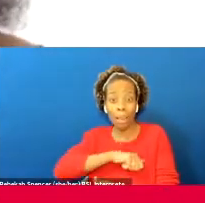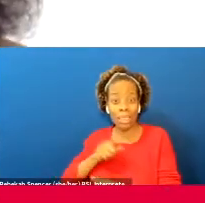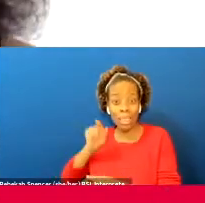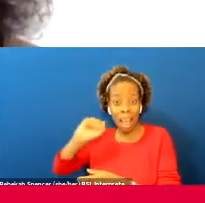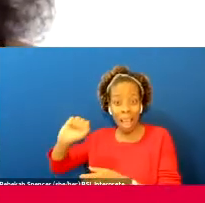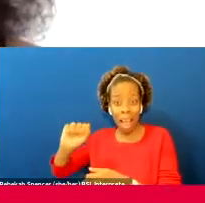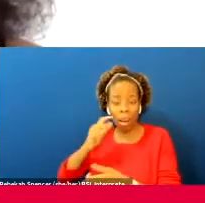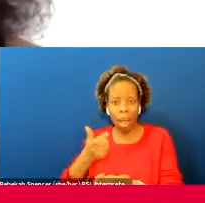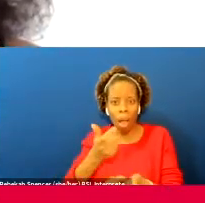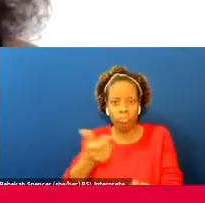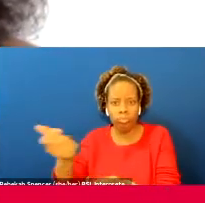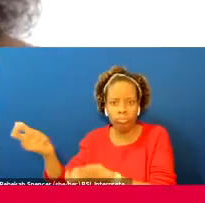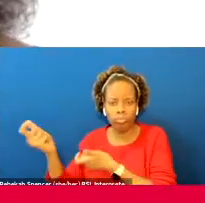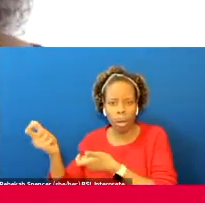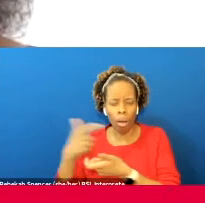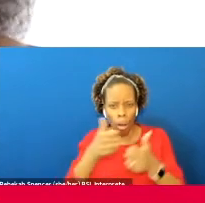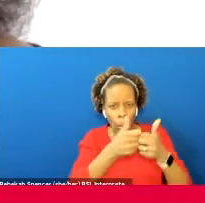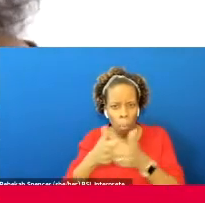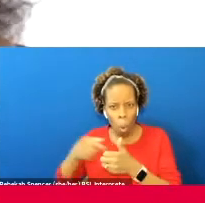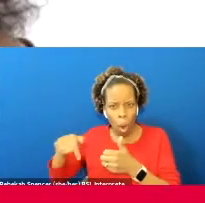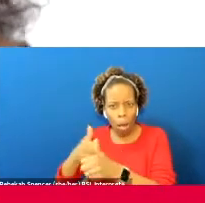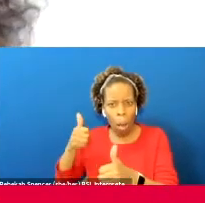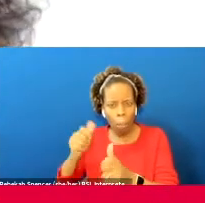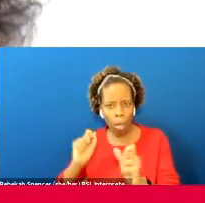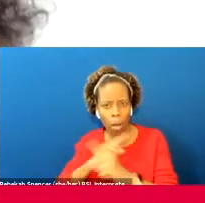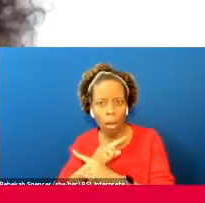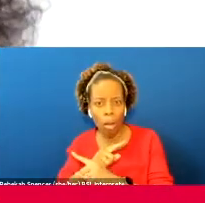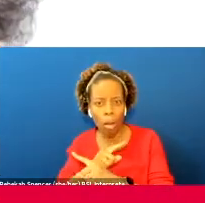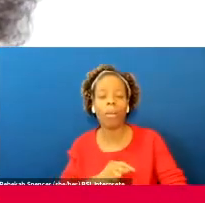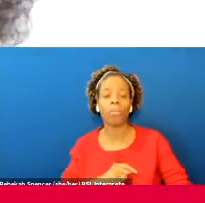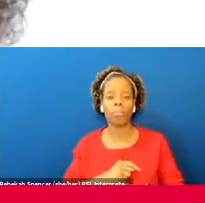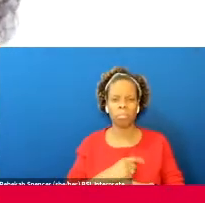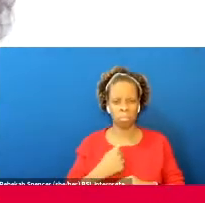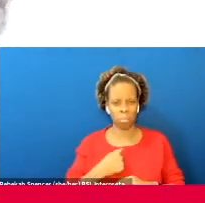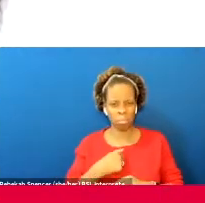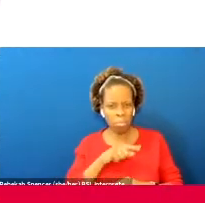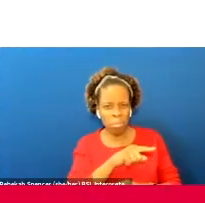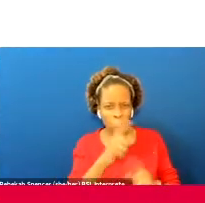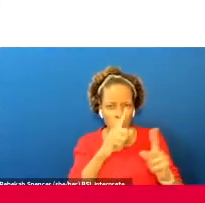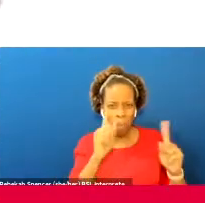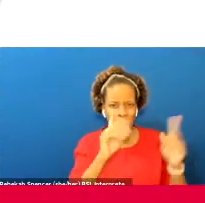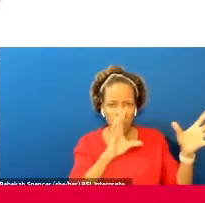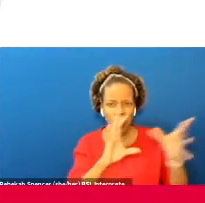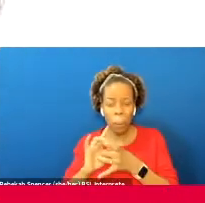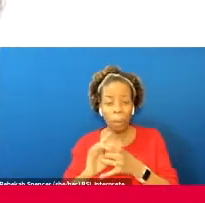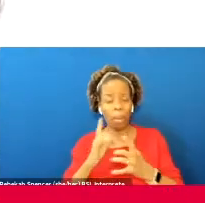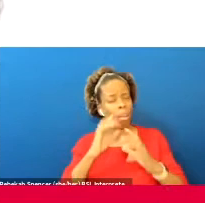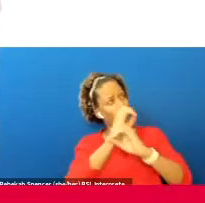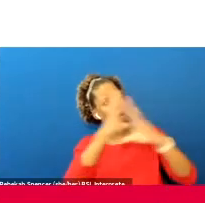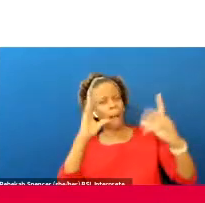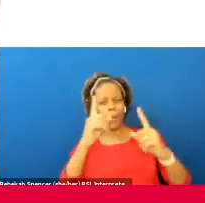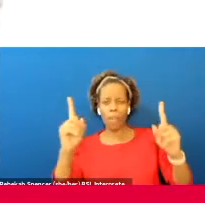then comes up of like, why, how could this happen at a university, right? You think of universities and you think of them